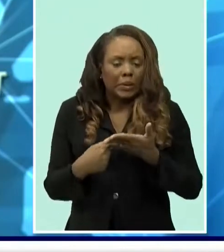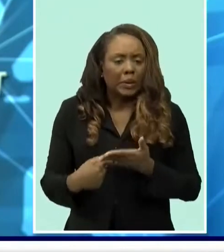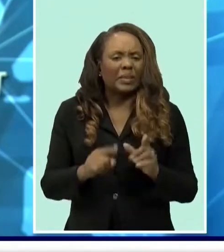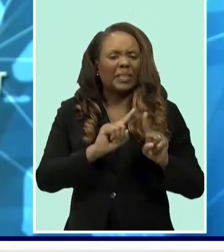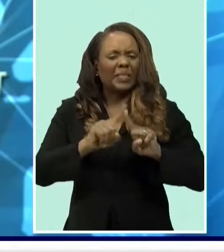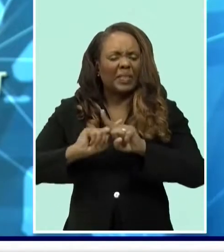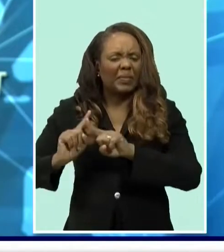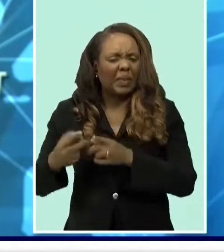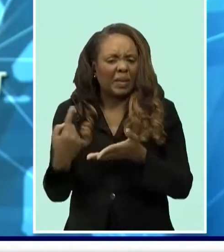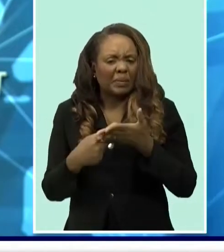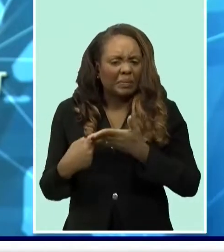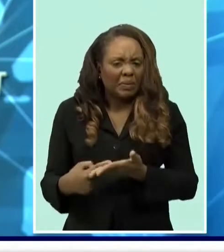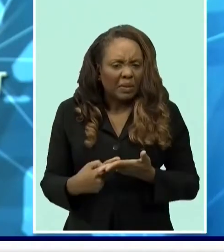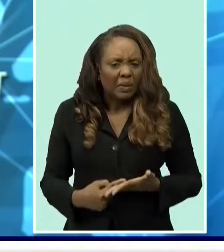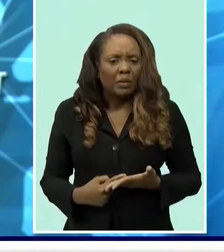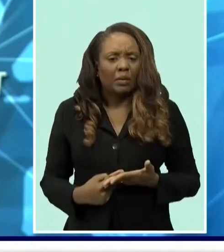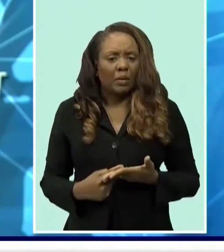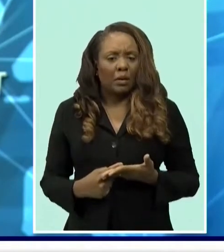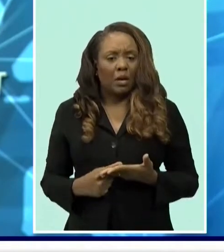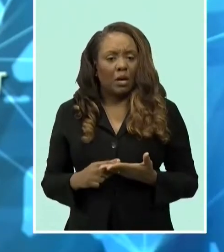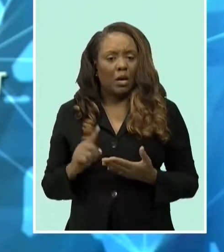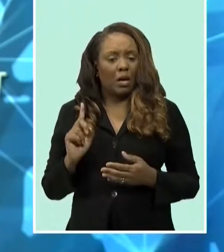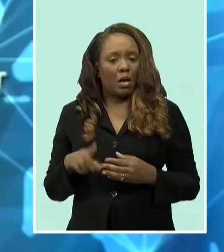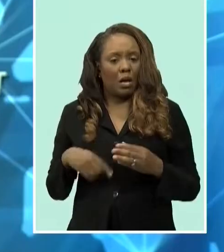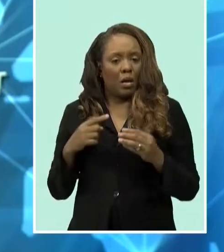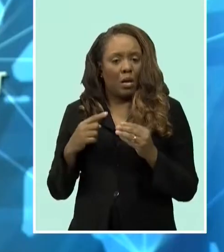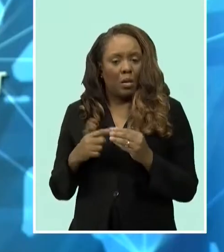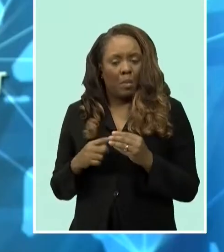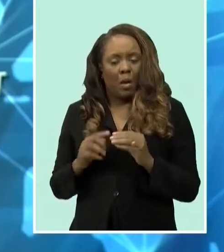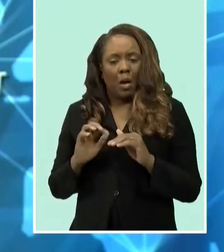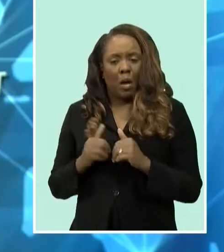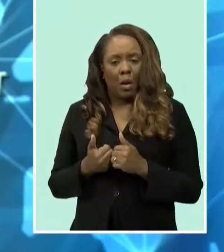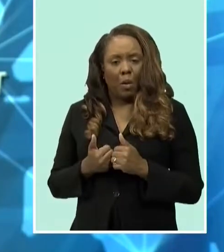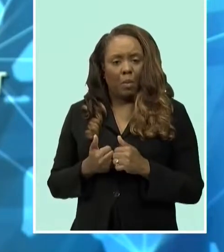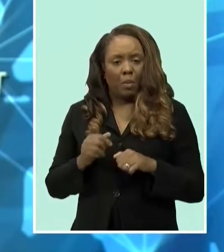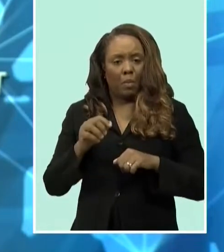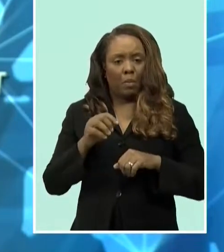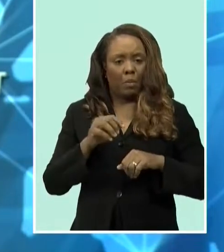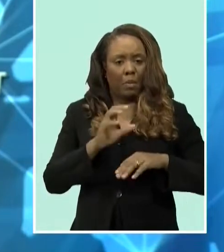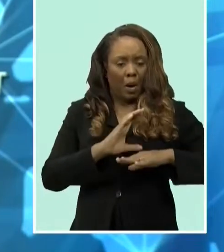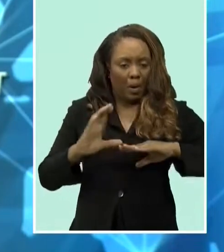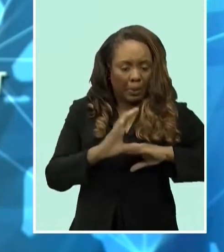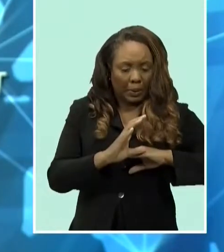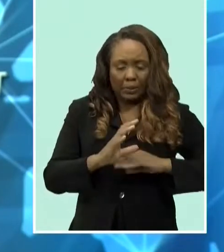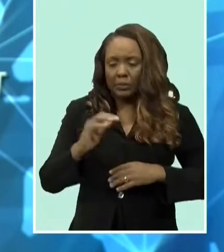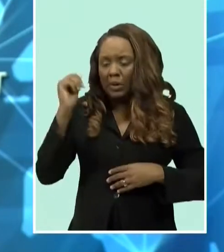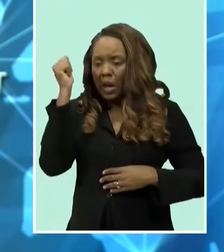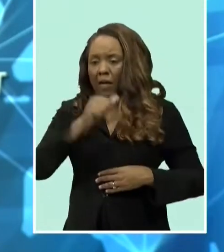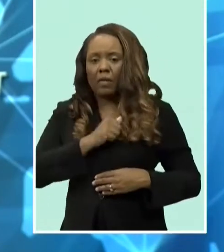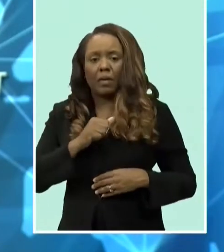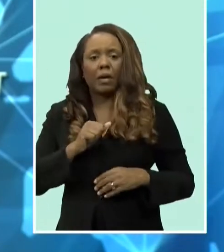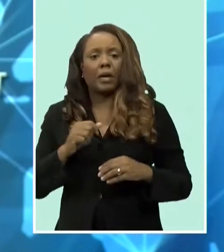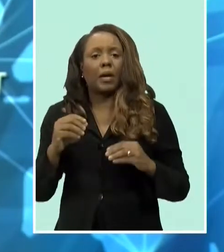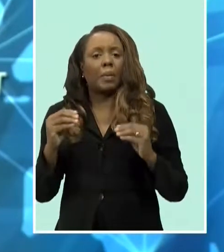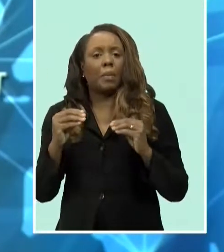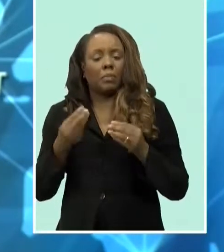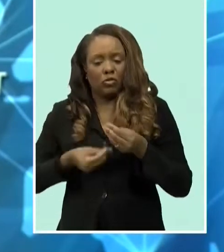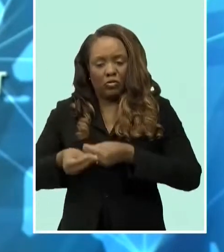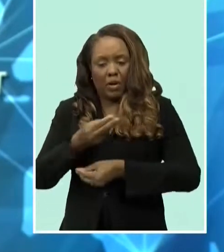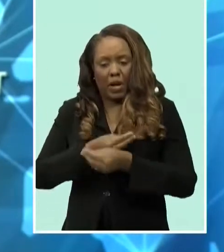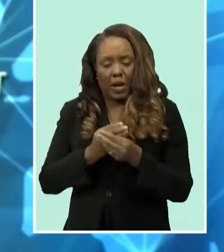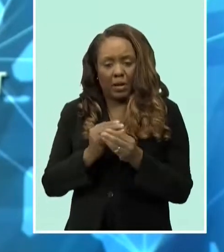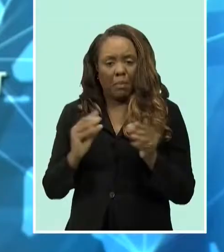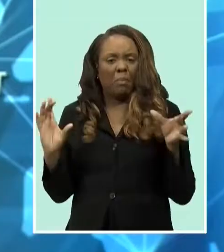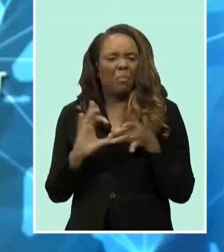multiple conversations to shorten the tourism and trade bridge between Africa and the Caribbean. That was one of the main